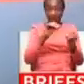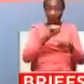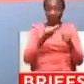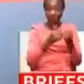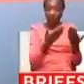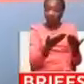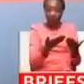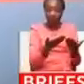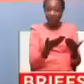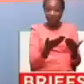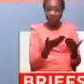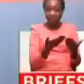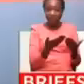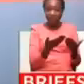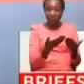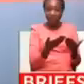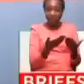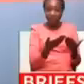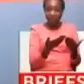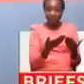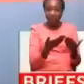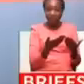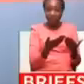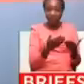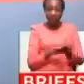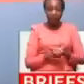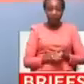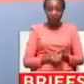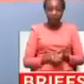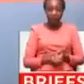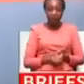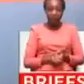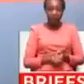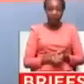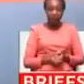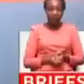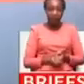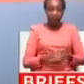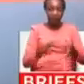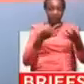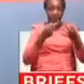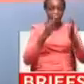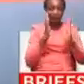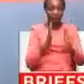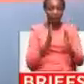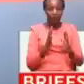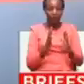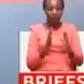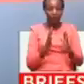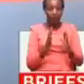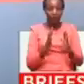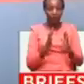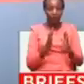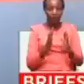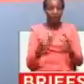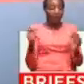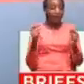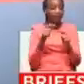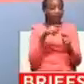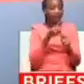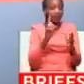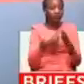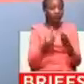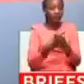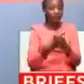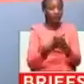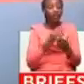a remedy for the situation, because somebody, obviously, if somebody has put something on you, your enemies have put something on you, you're going to try and get